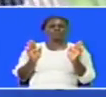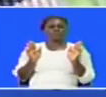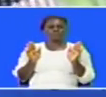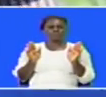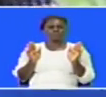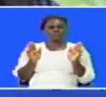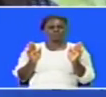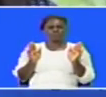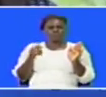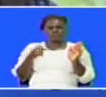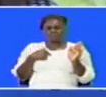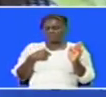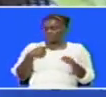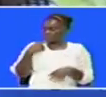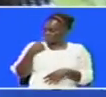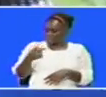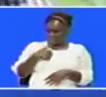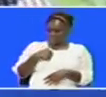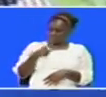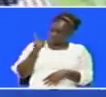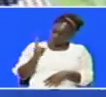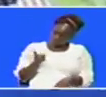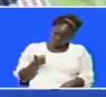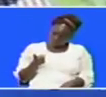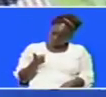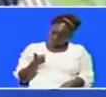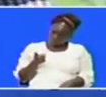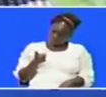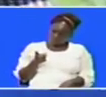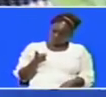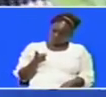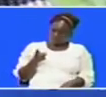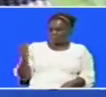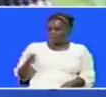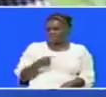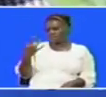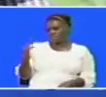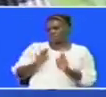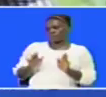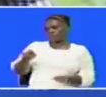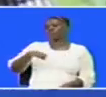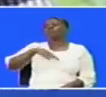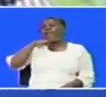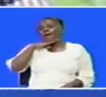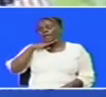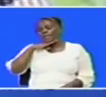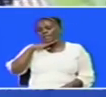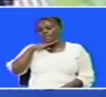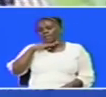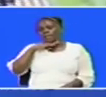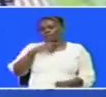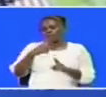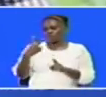that, they even prepared me for death, telling me that I have only 3 months to live, back